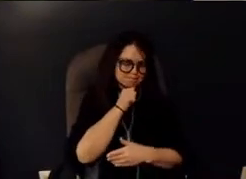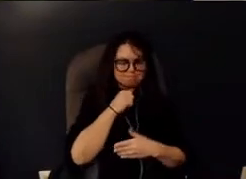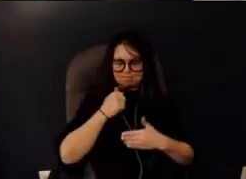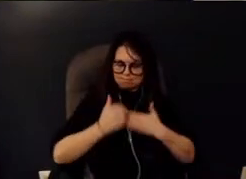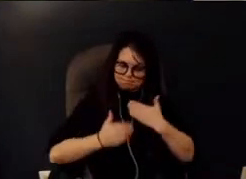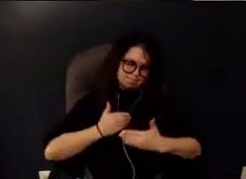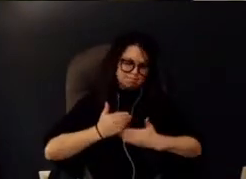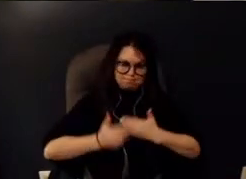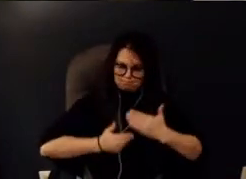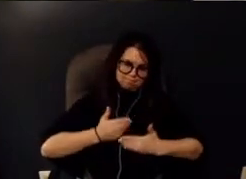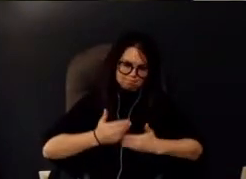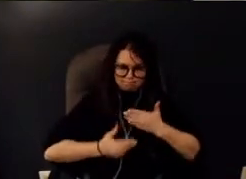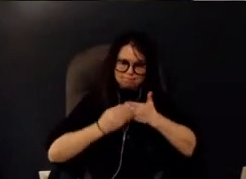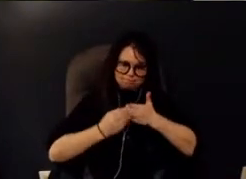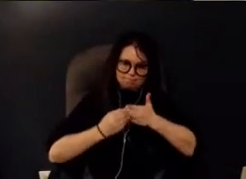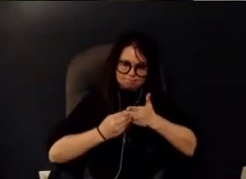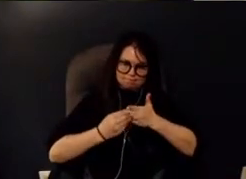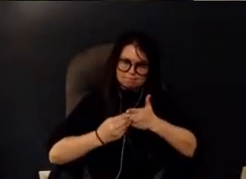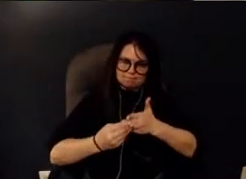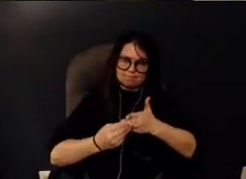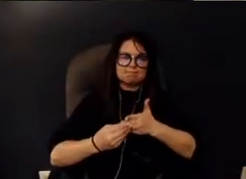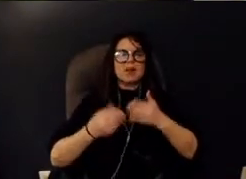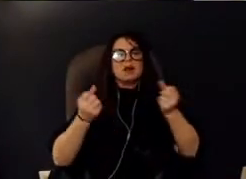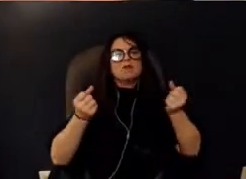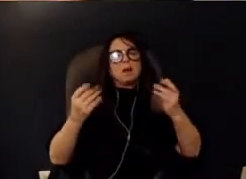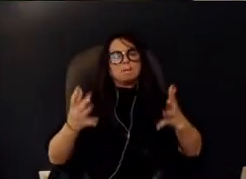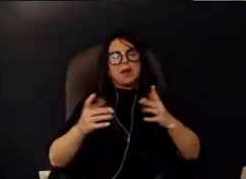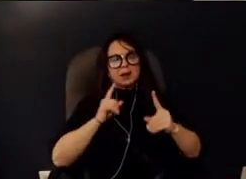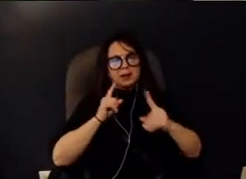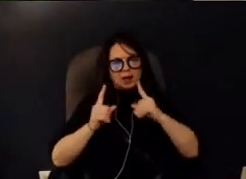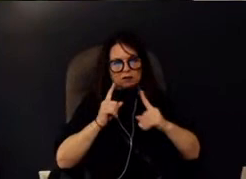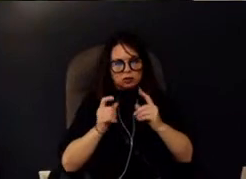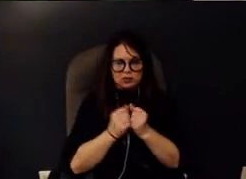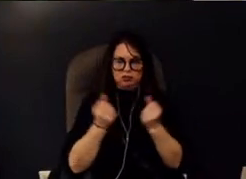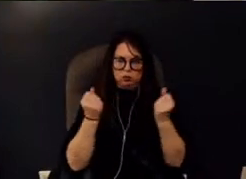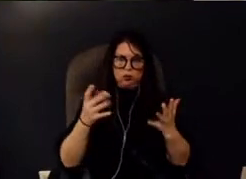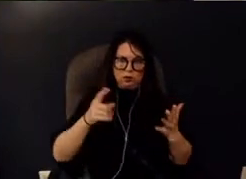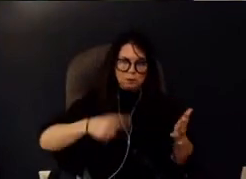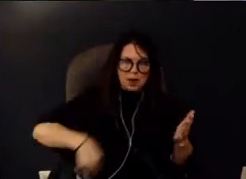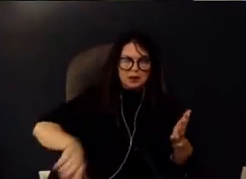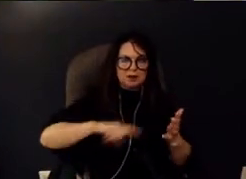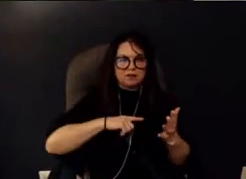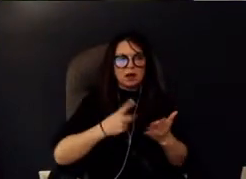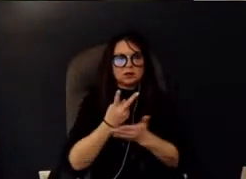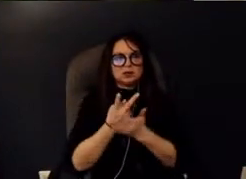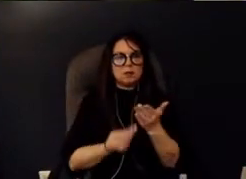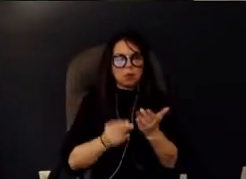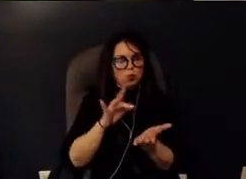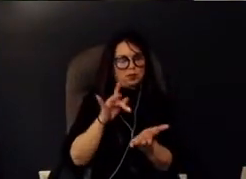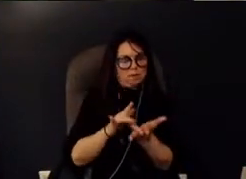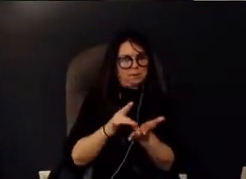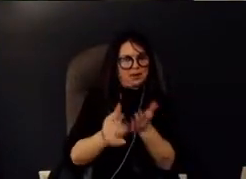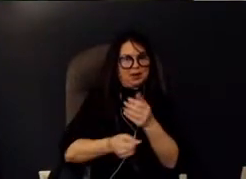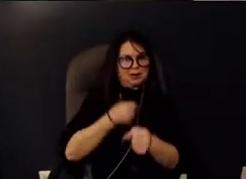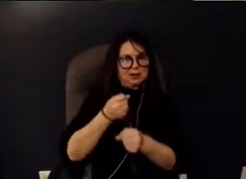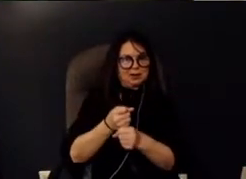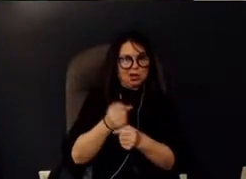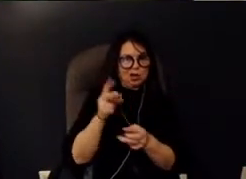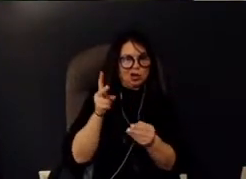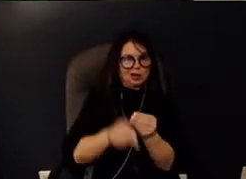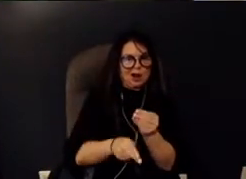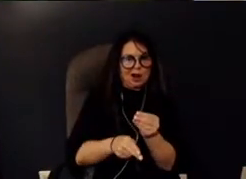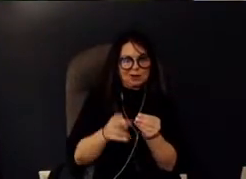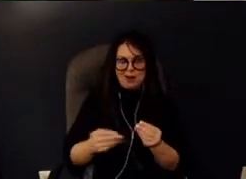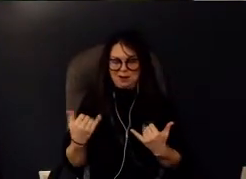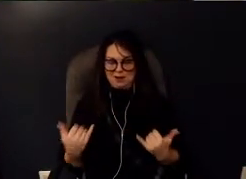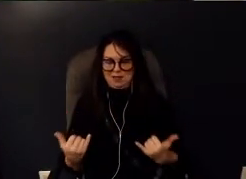and have had many conversations with lots of us, both with the mid-year cuts as well as with this particular budget. Thank